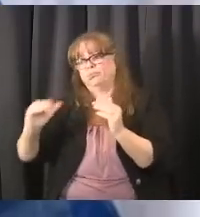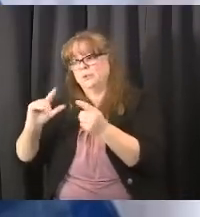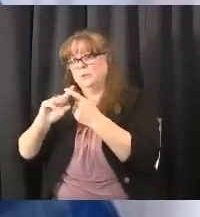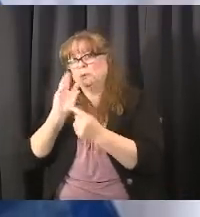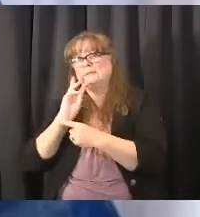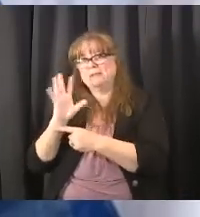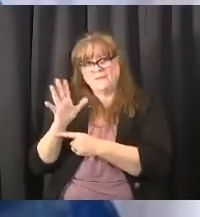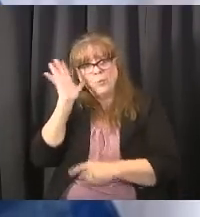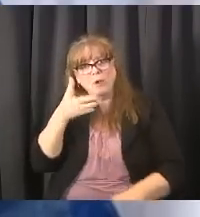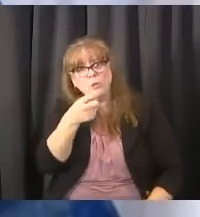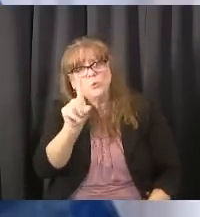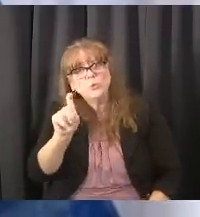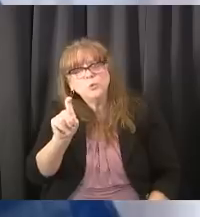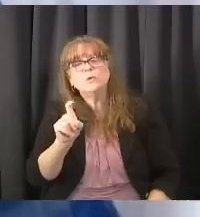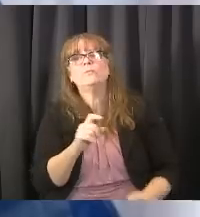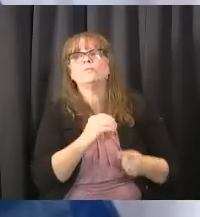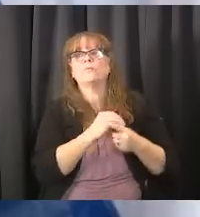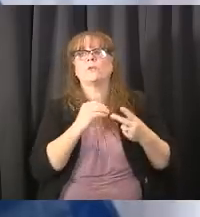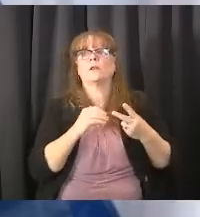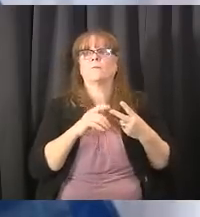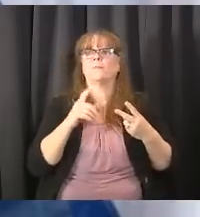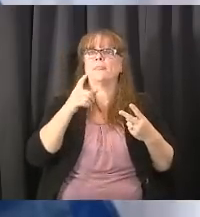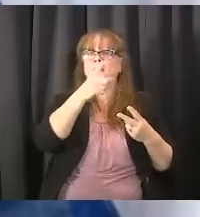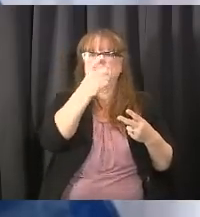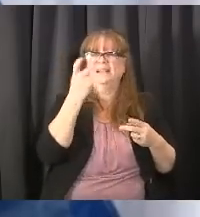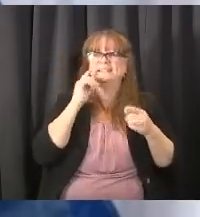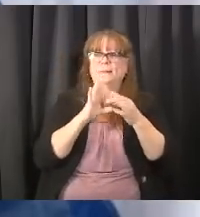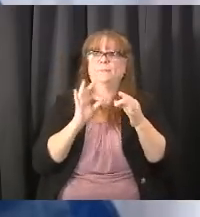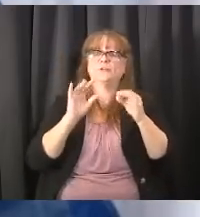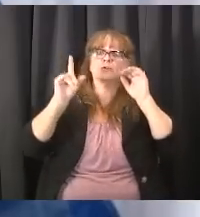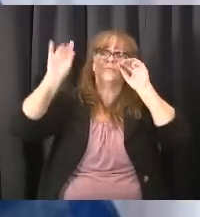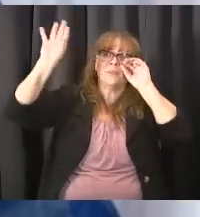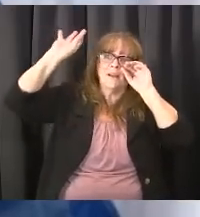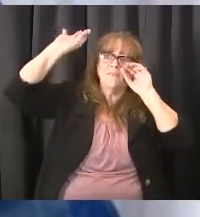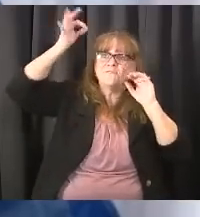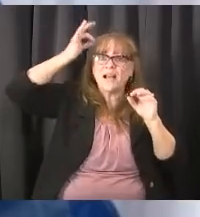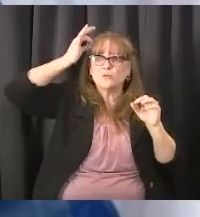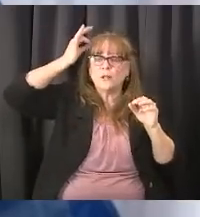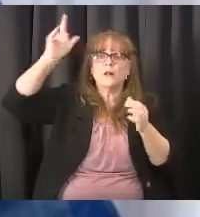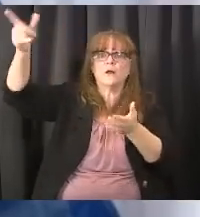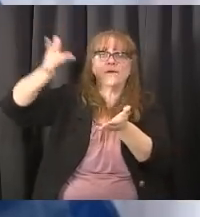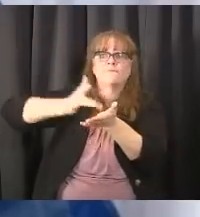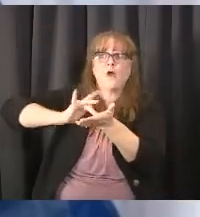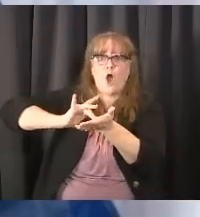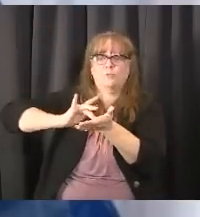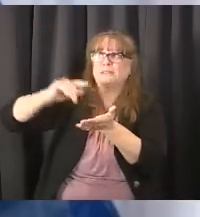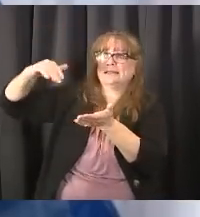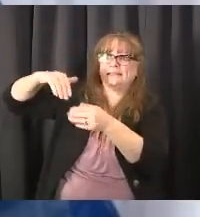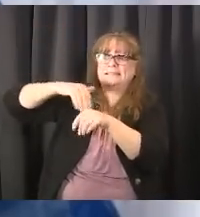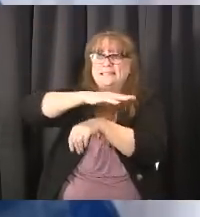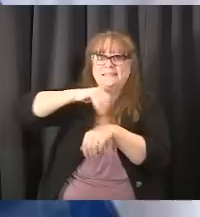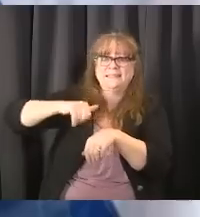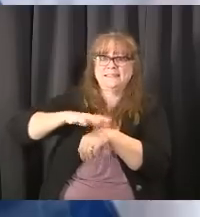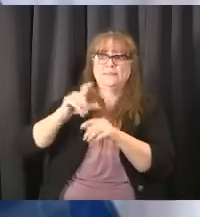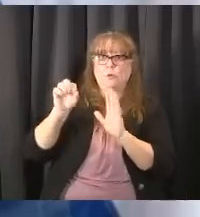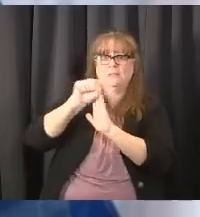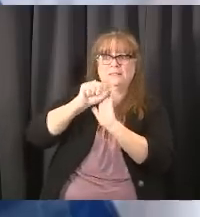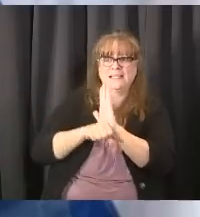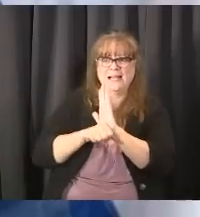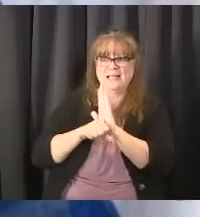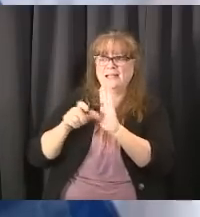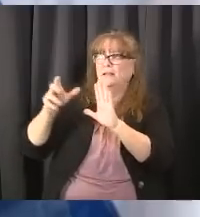pharmacy program for long-term care facilities. Could the state step in and take over this program if it's not meeting the demands? And at what point